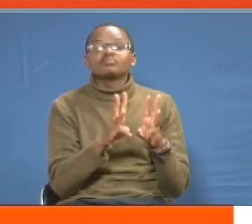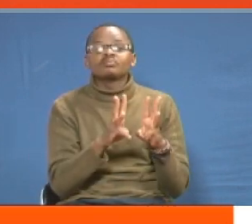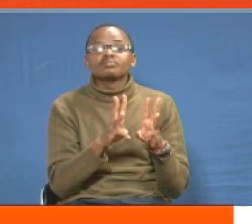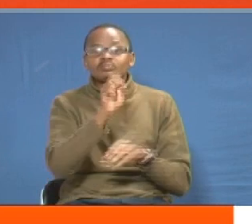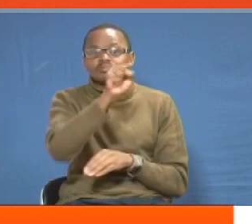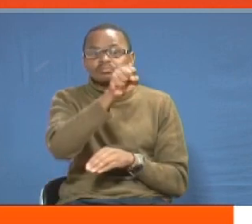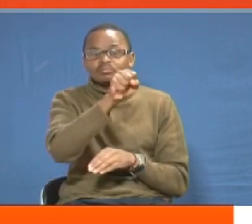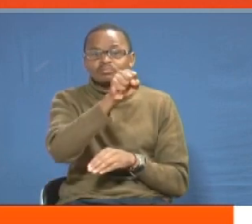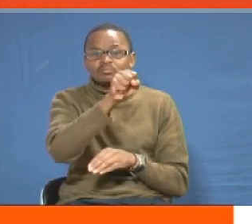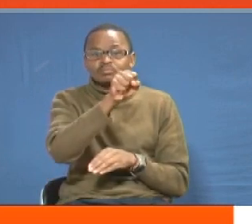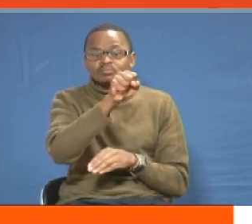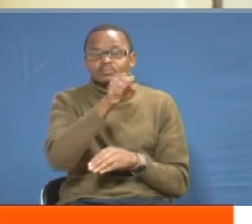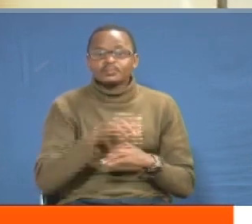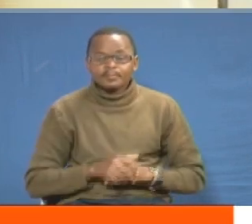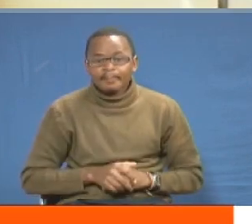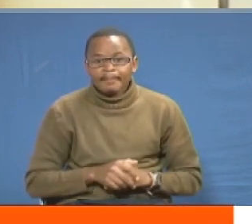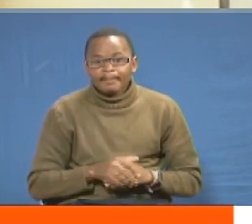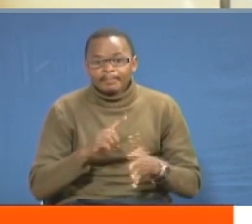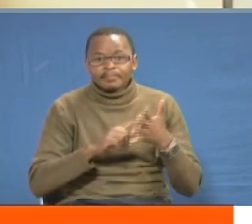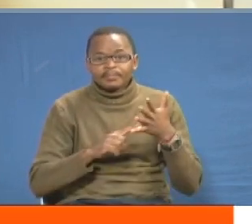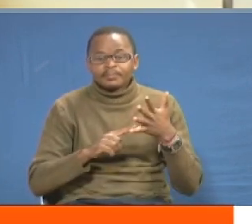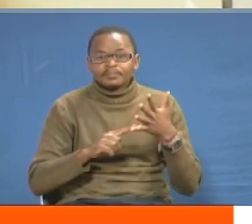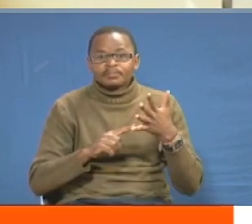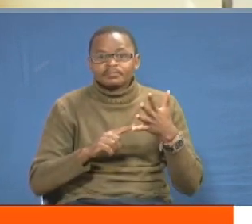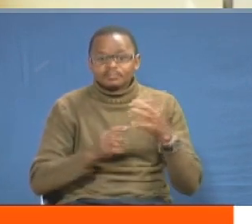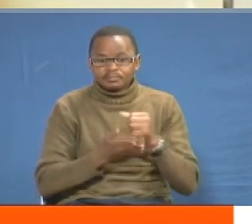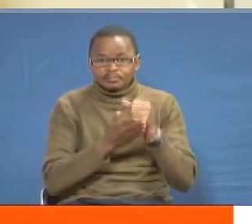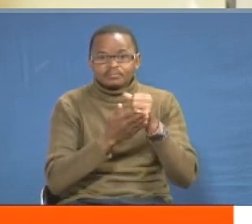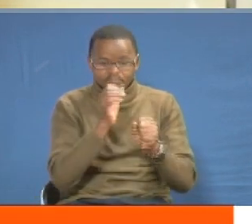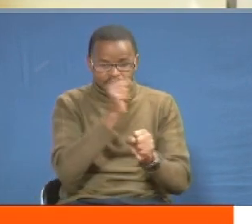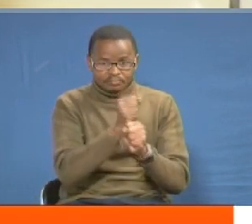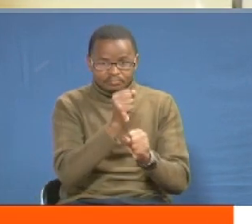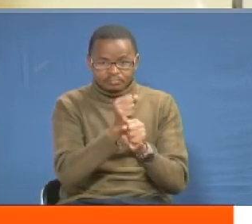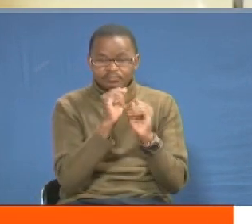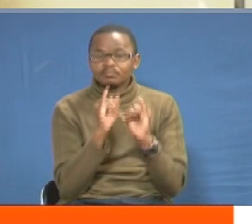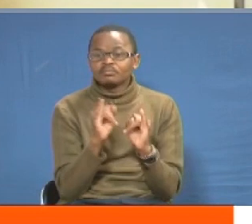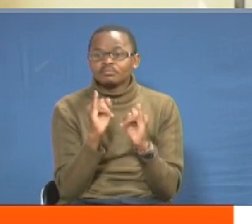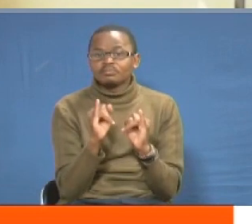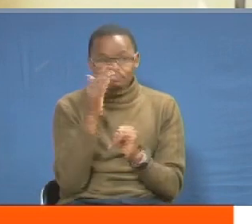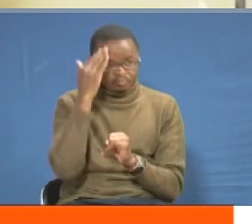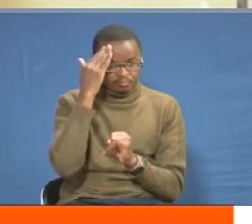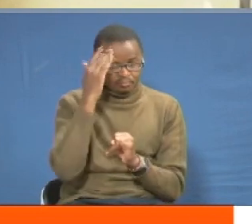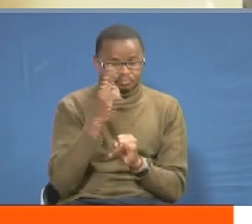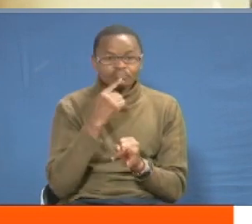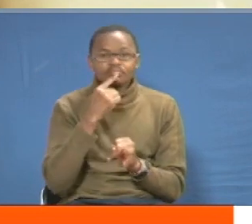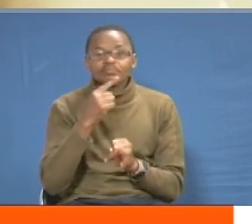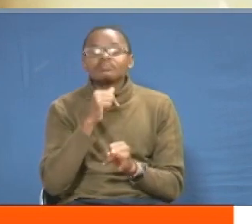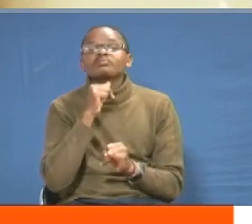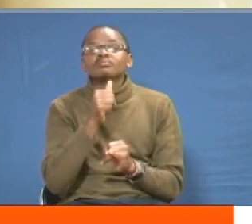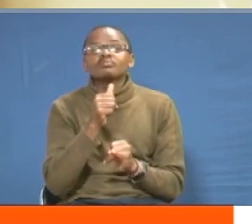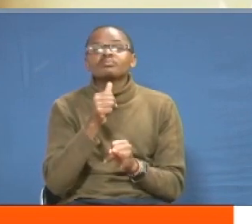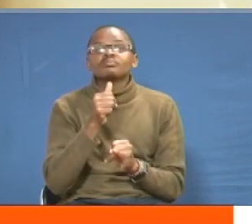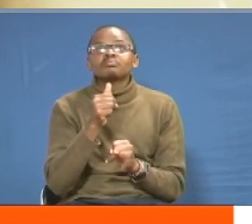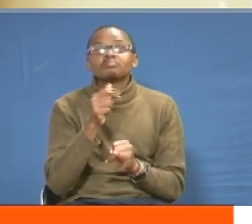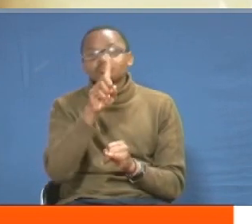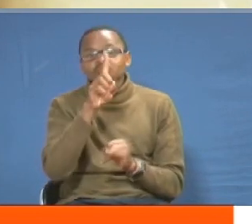mechanisms. Yes, to be able to track. So what are some of the interventions that you have done so far? I know that you've said that this is not